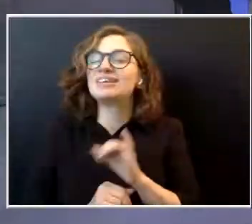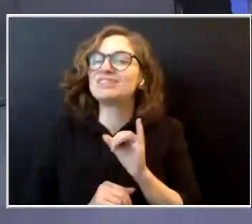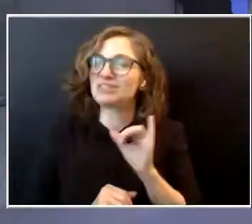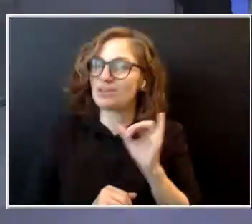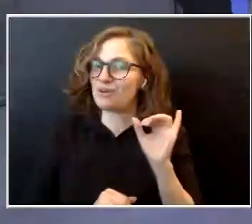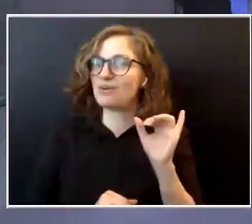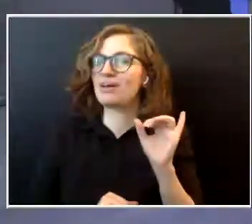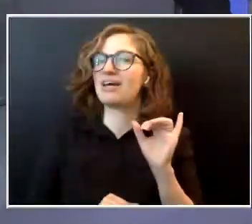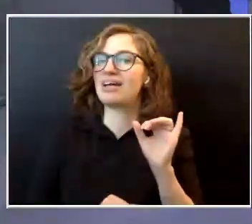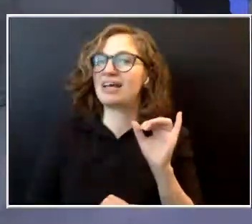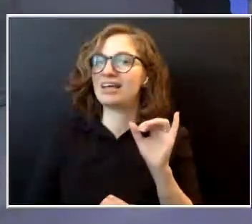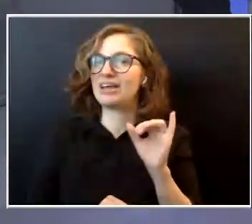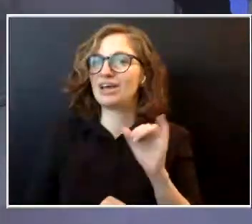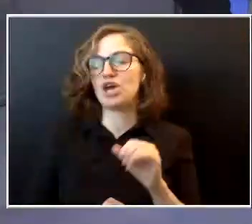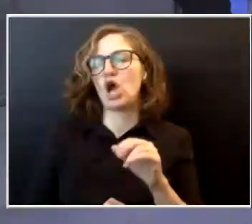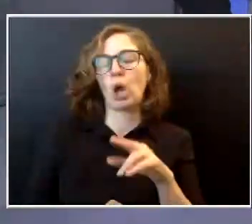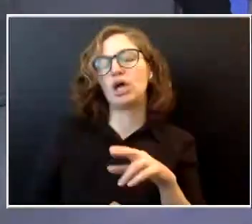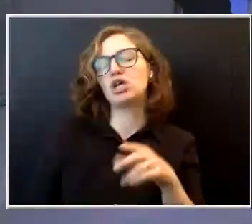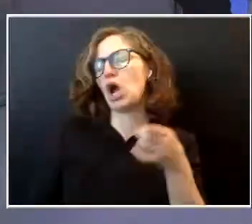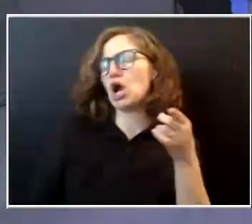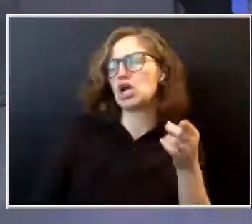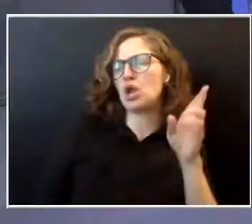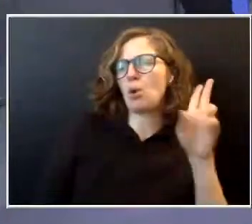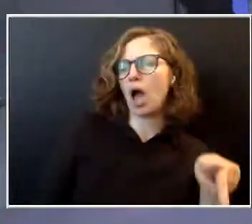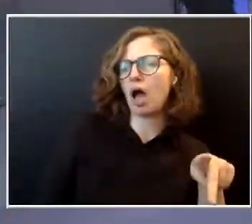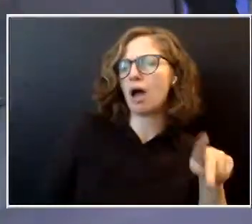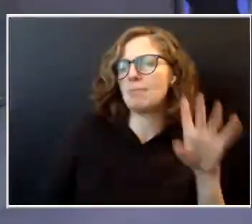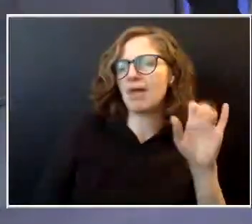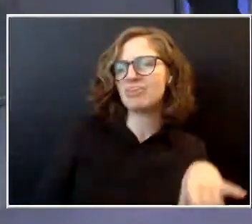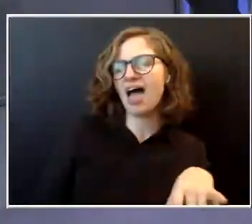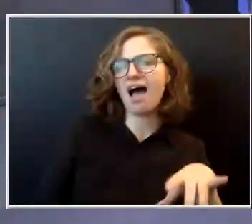You Up goes way back. Thou Risen?